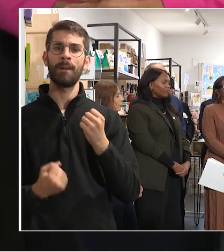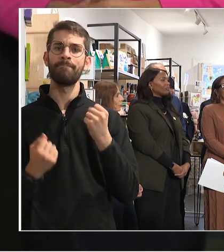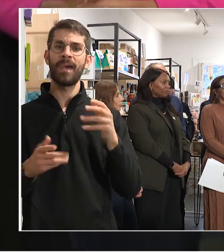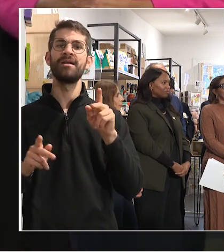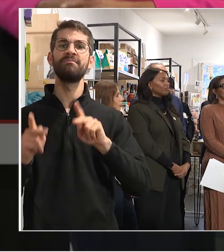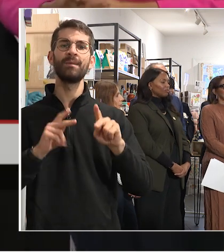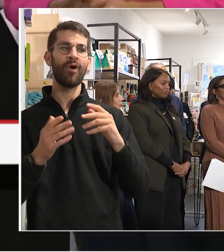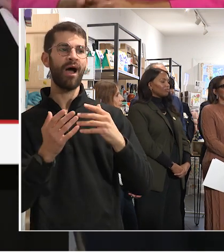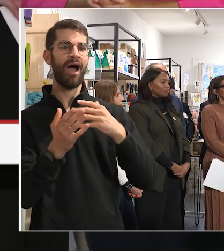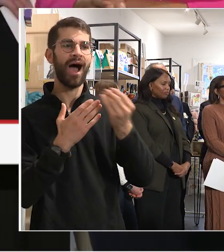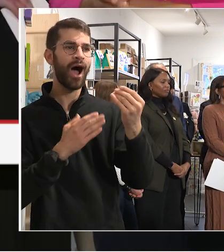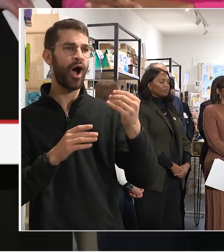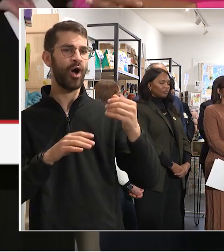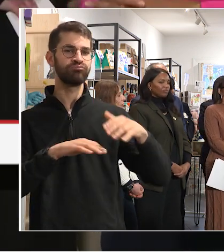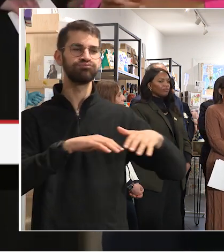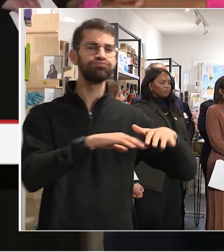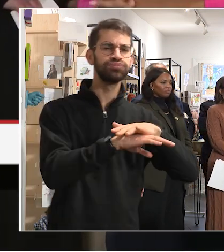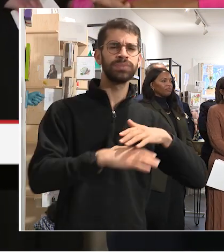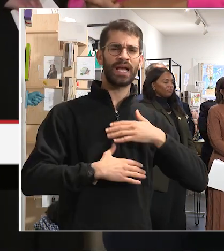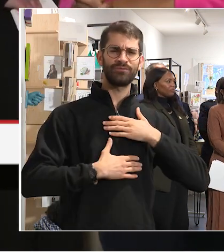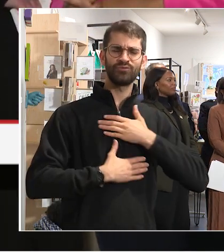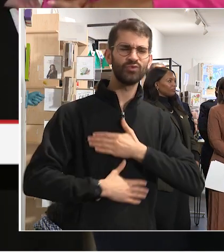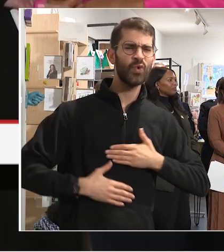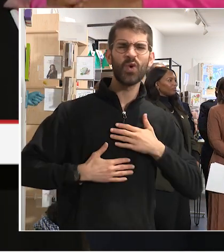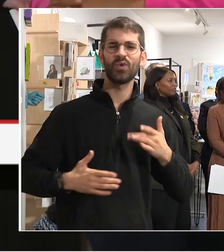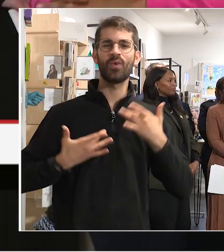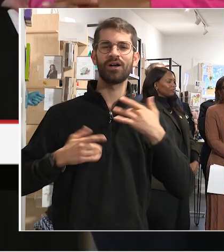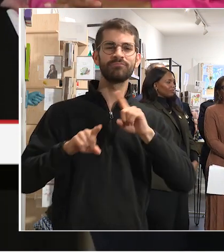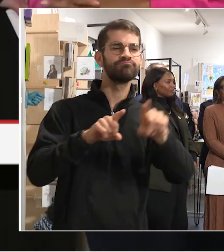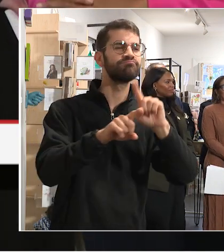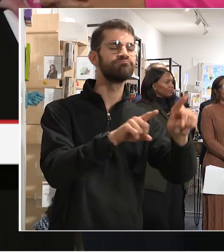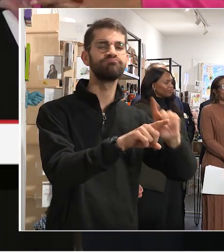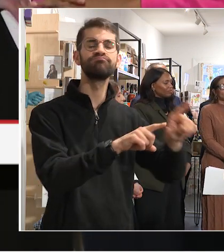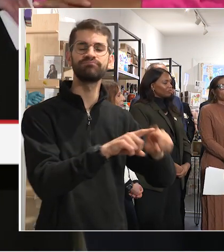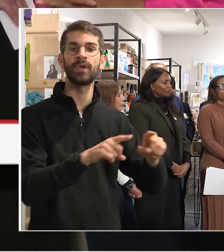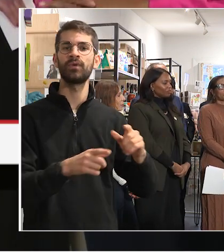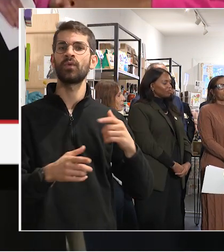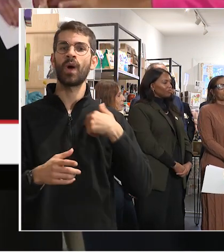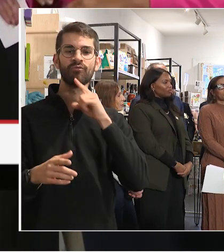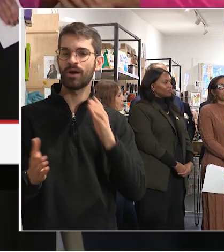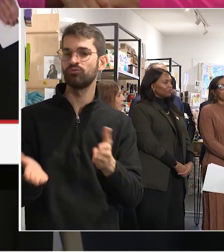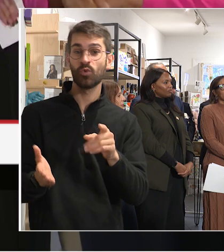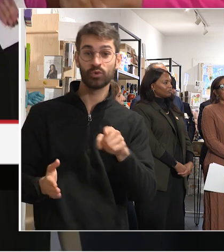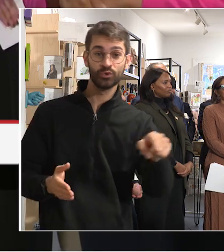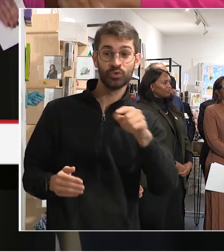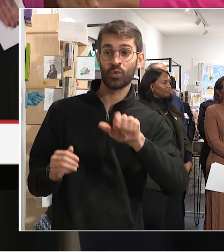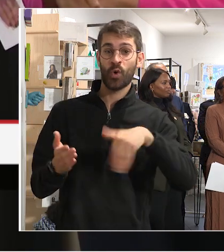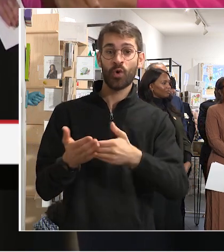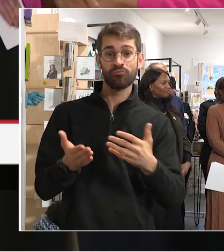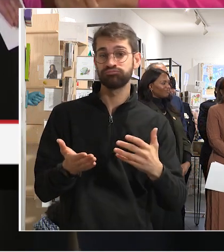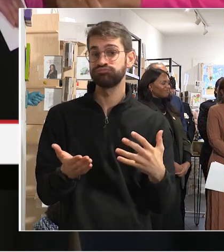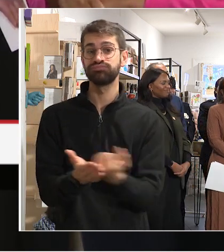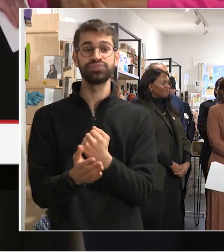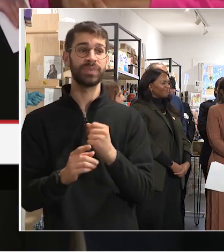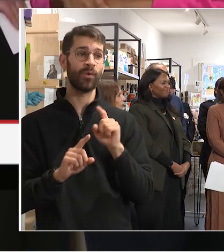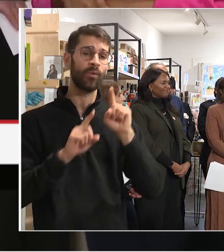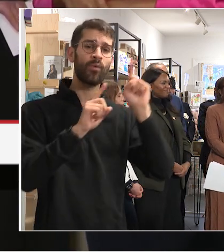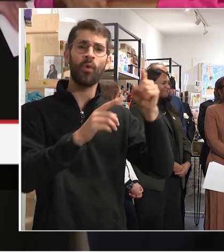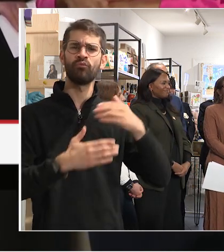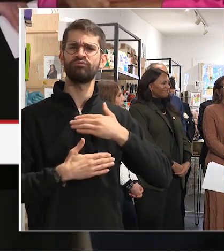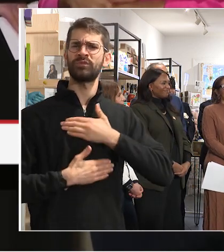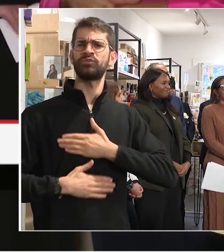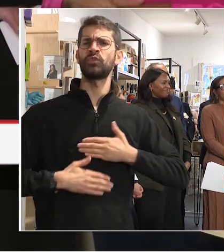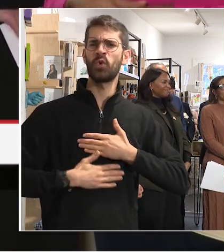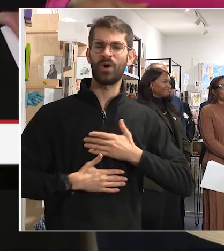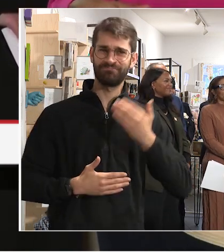out, so many people enjoying the festivities that are available here in DC. And I would also encourage you, each of you, to get out and enjoy. Even though